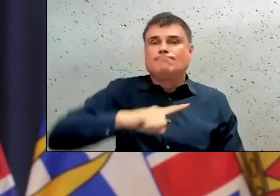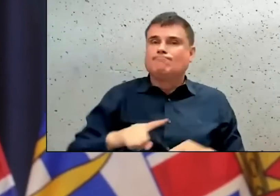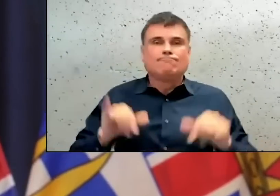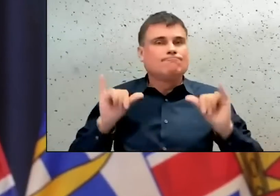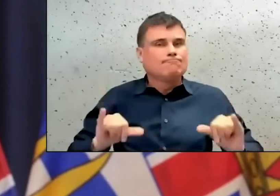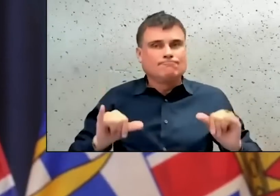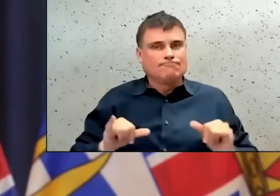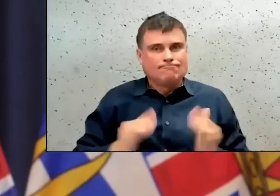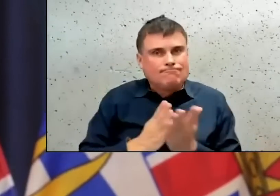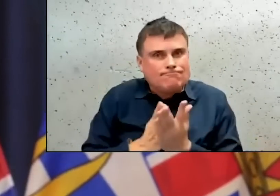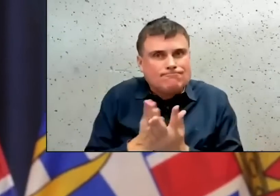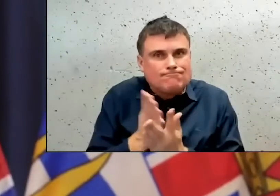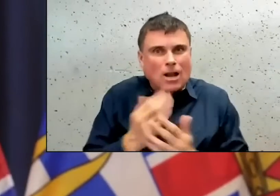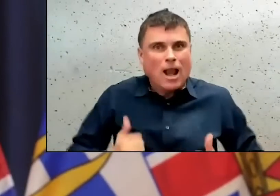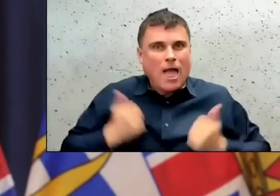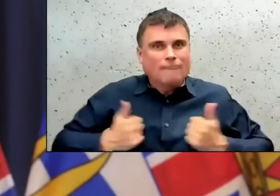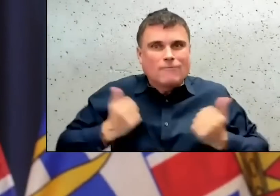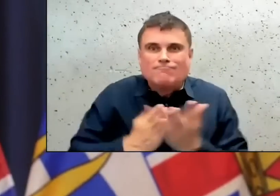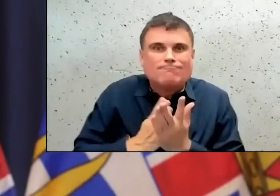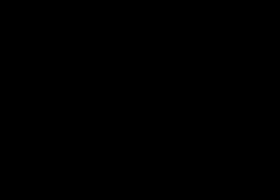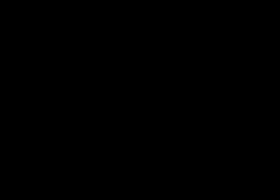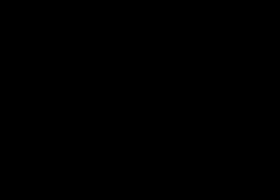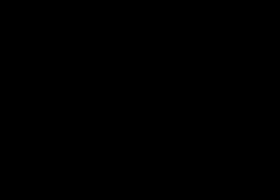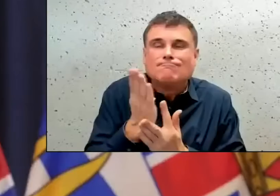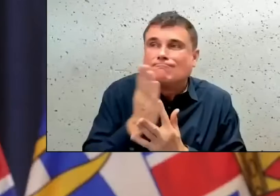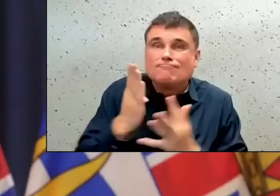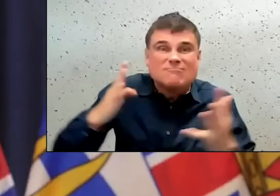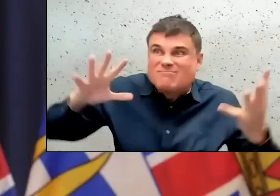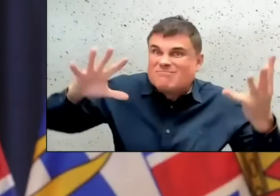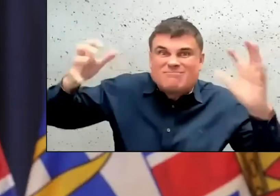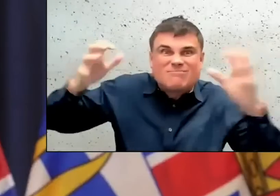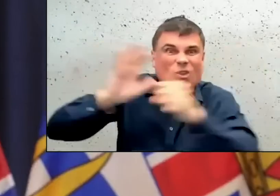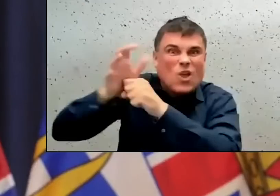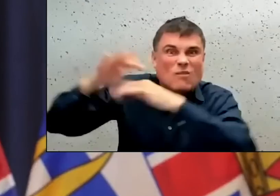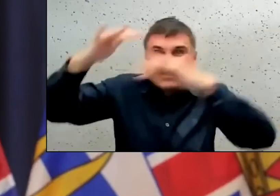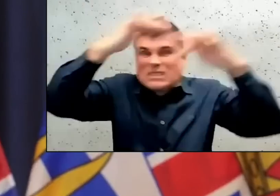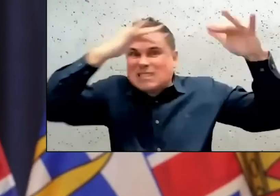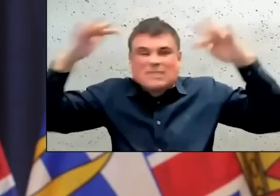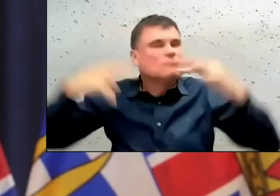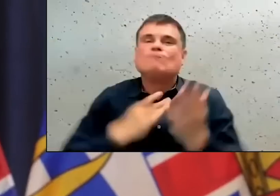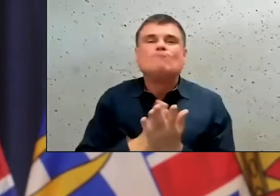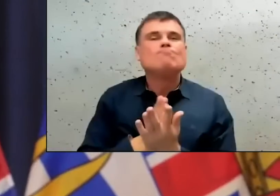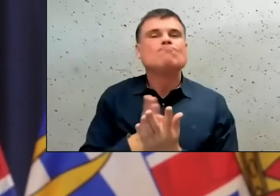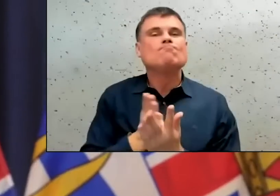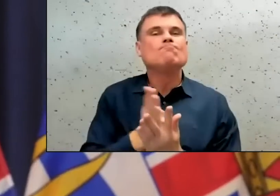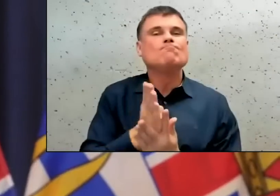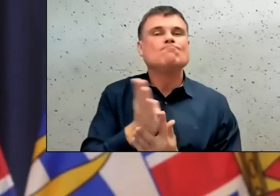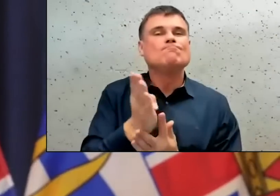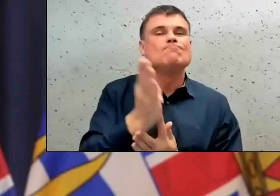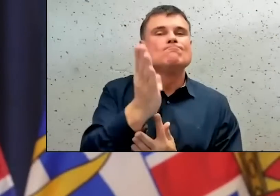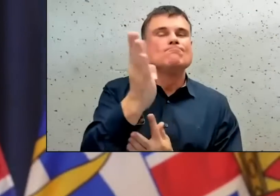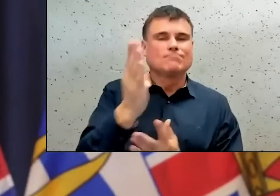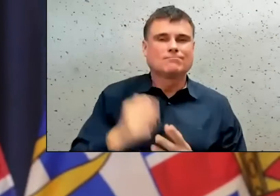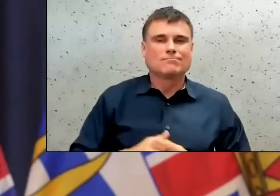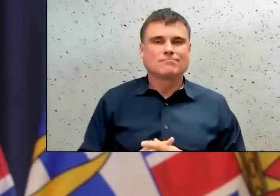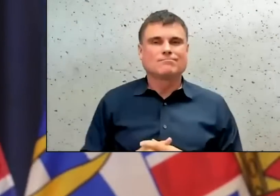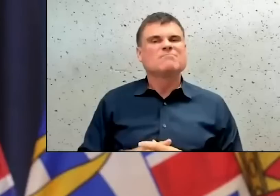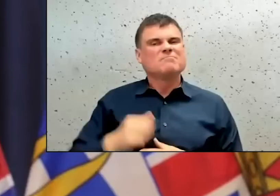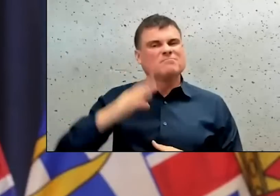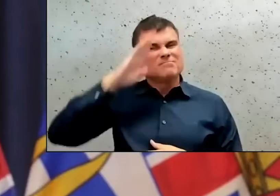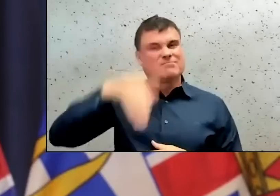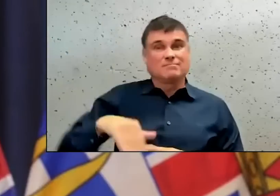of the pandemic that we are managing right now. Here in BC, people have faced this storm with compassion